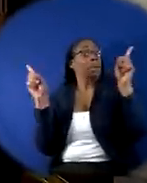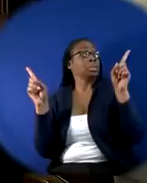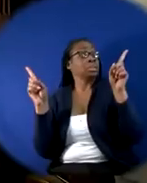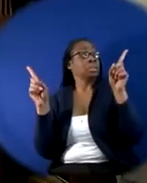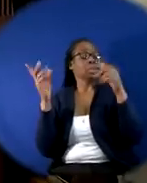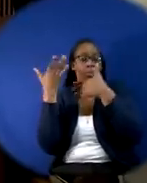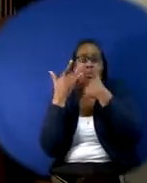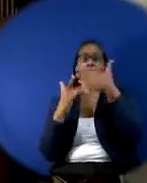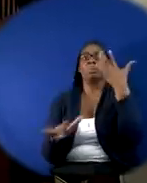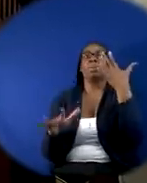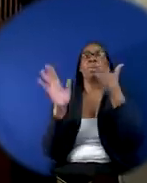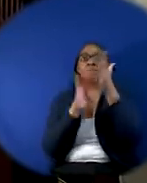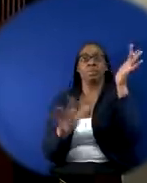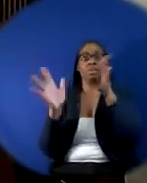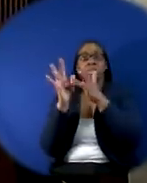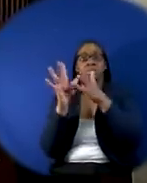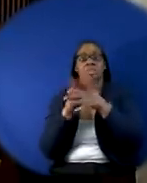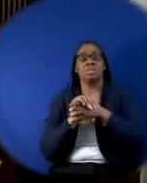The blood of Jesus.